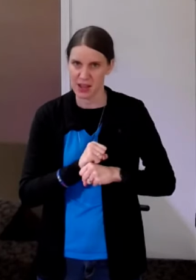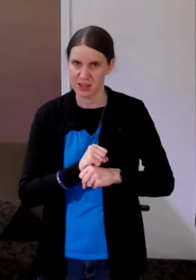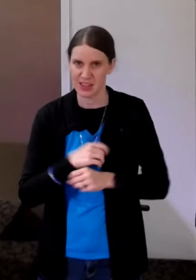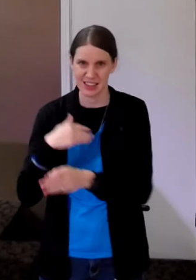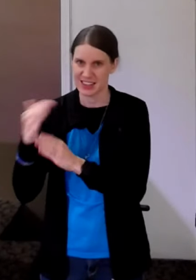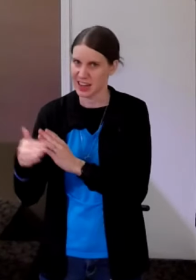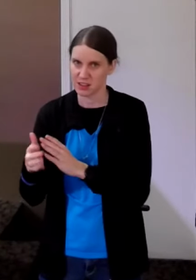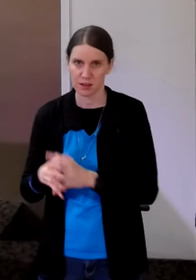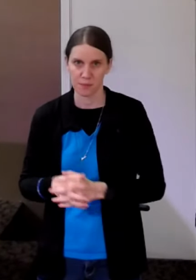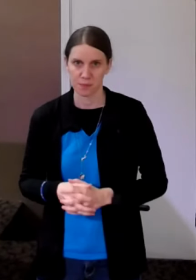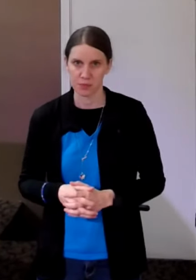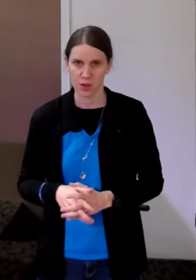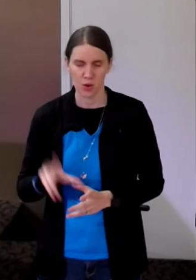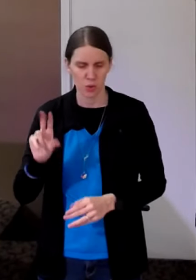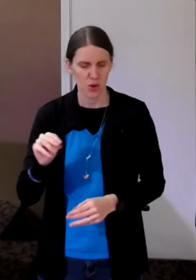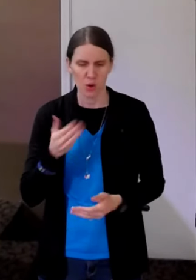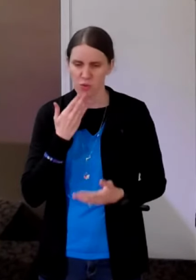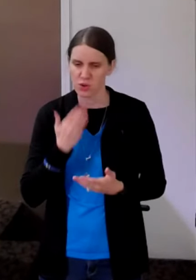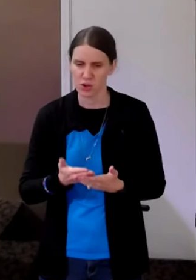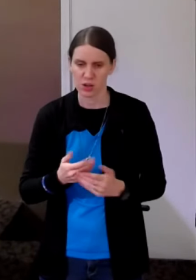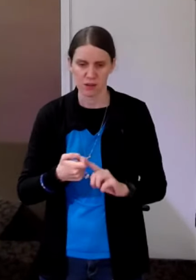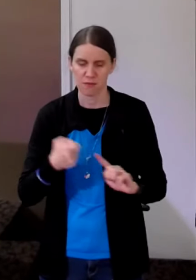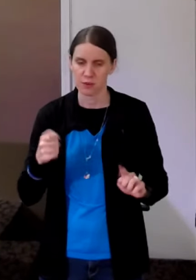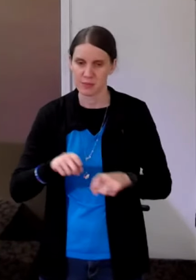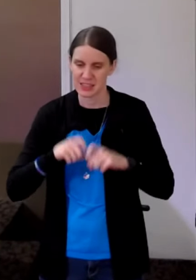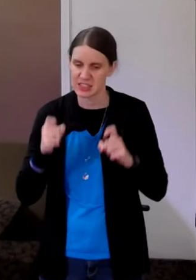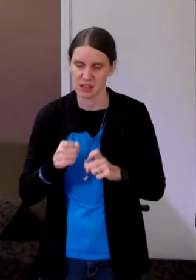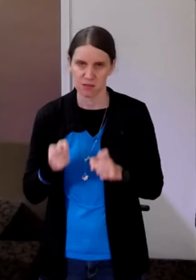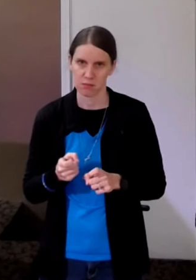There's no good thing that comes out of sin.